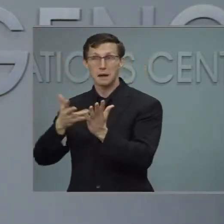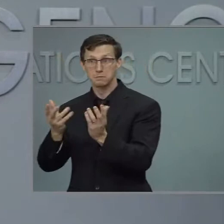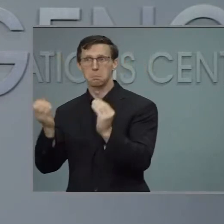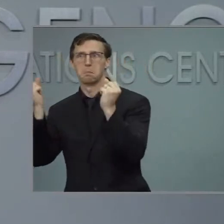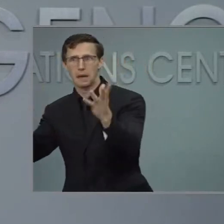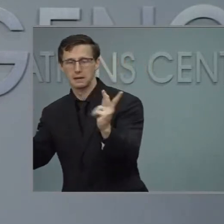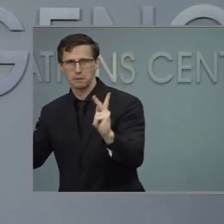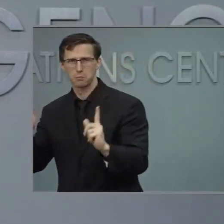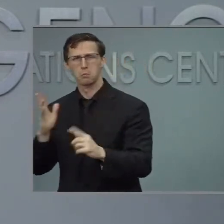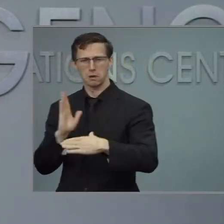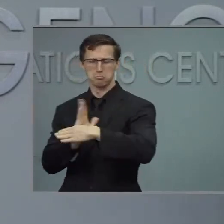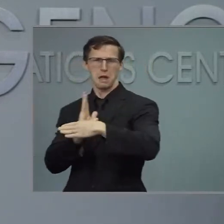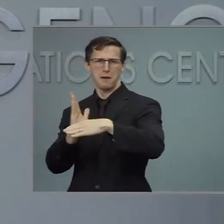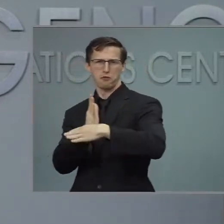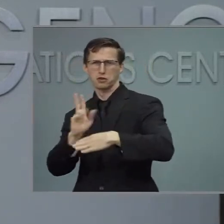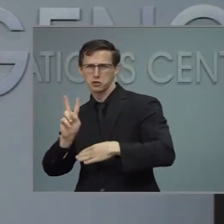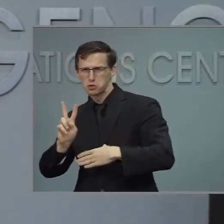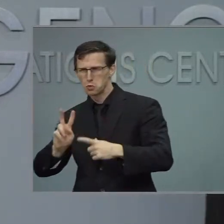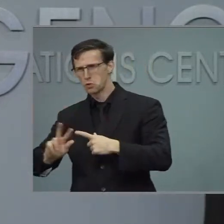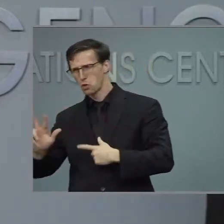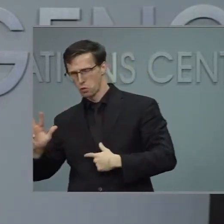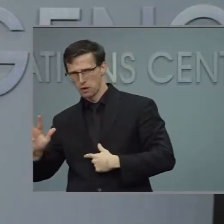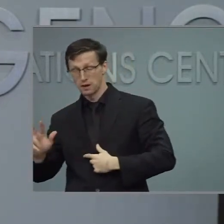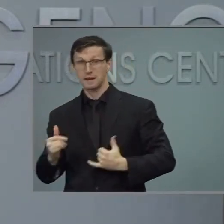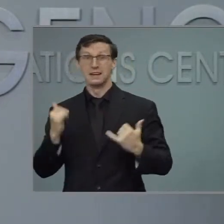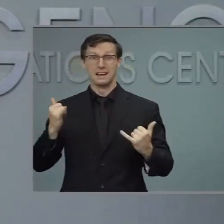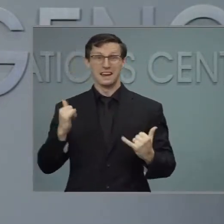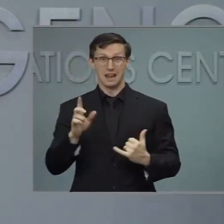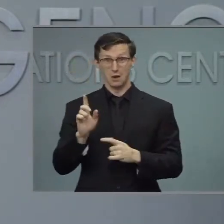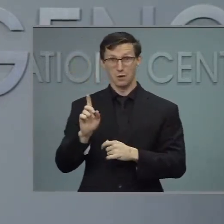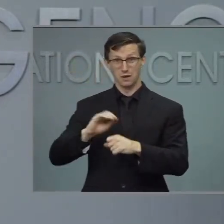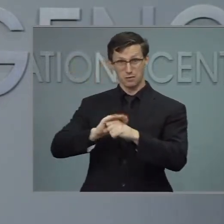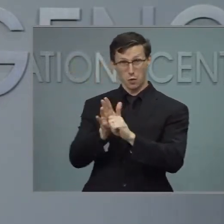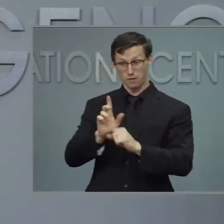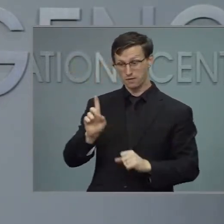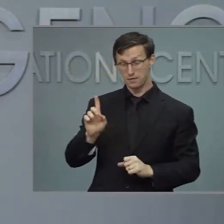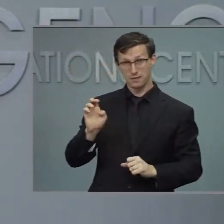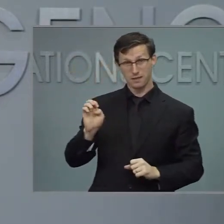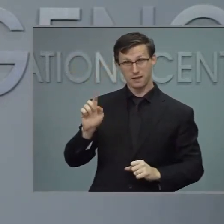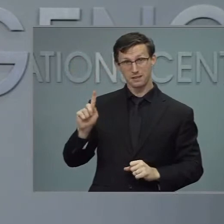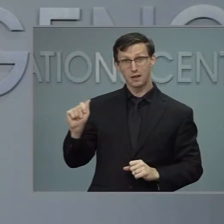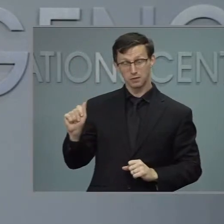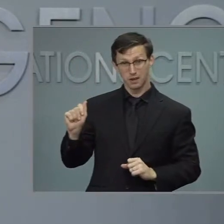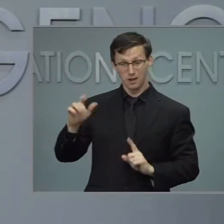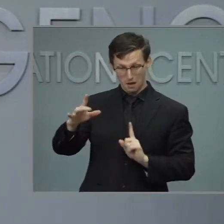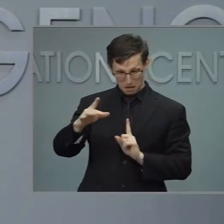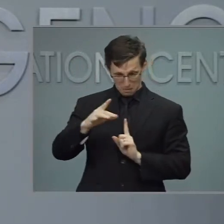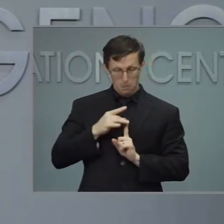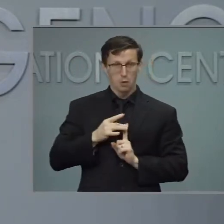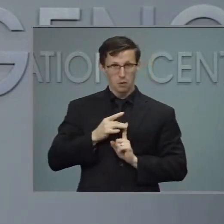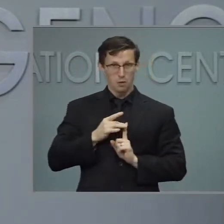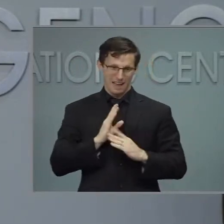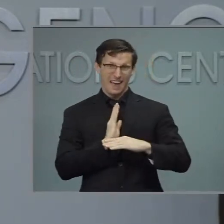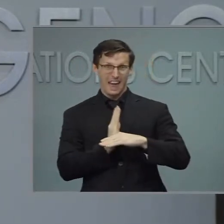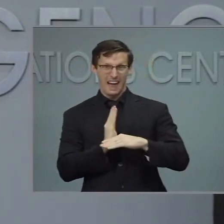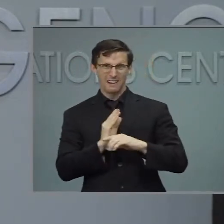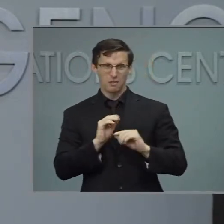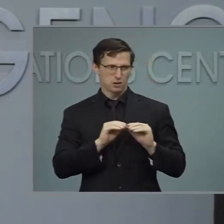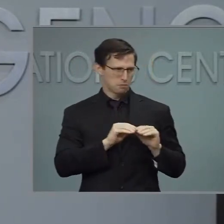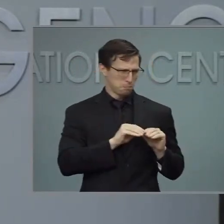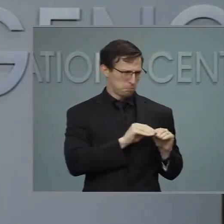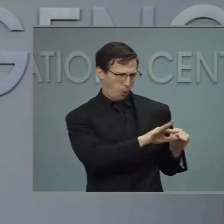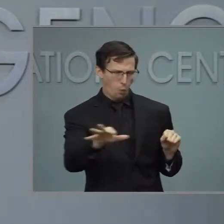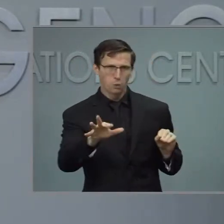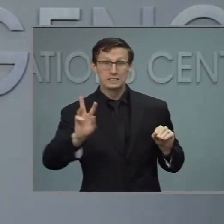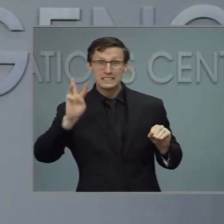people. Now what we're seeing with the Delta variant is that one person is spreading it to 6 people. So it's much more contagious than what